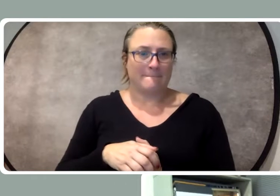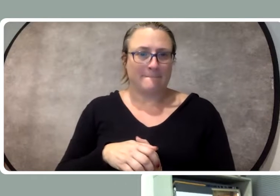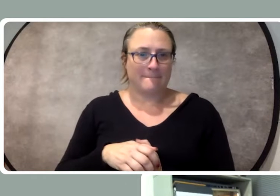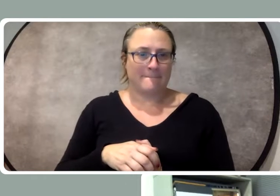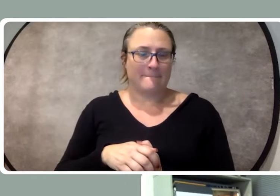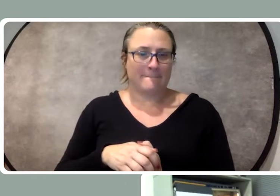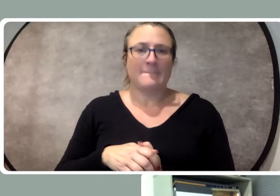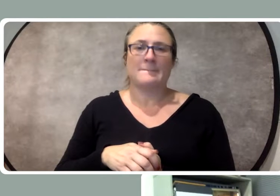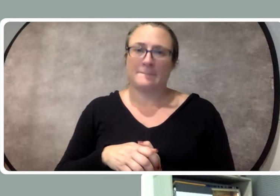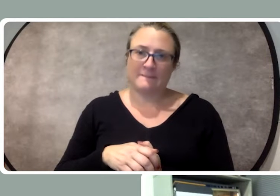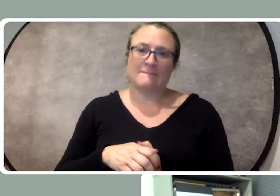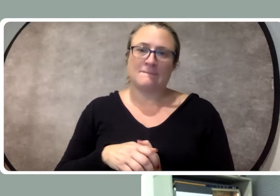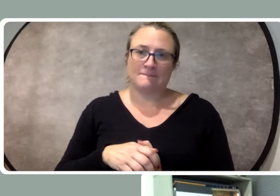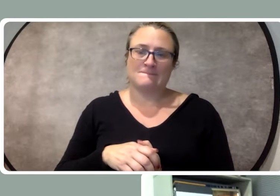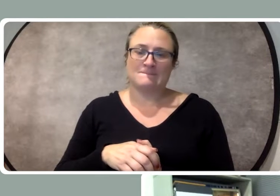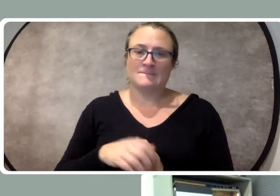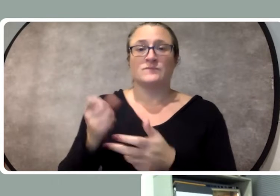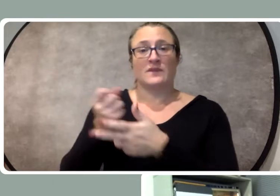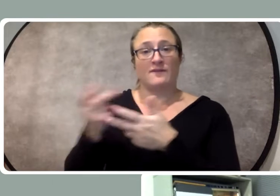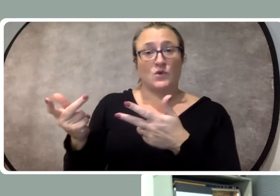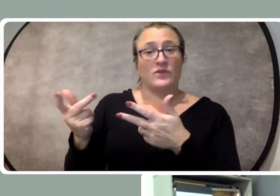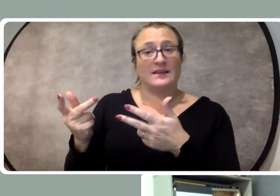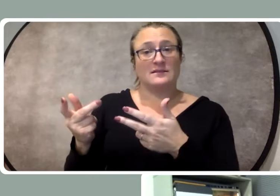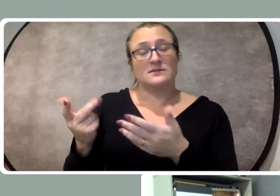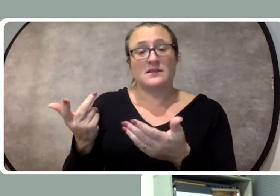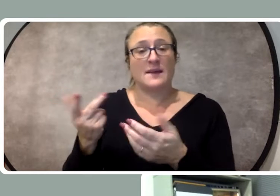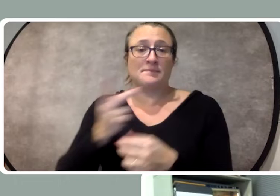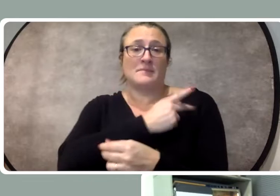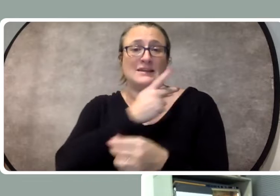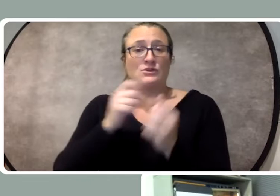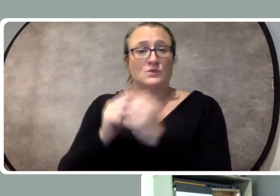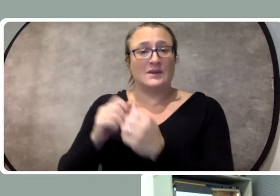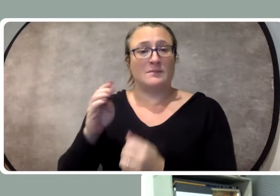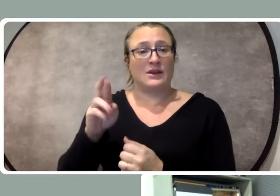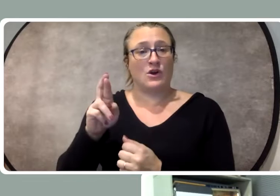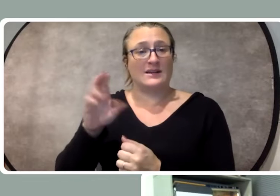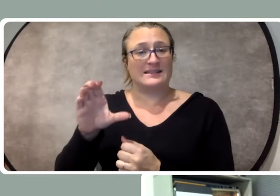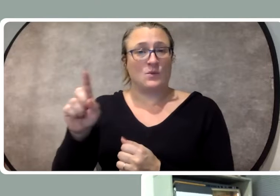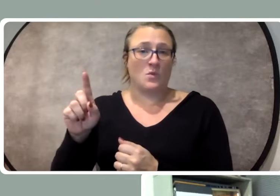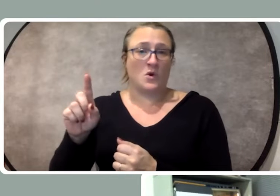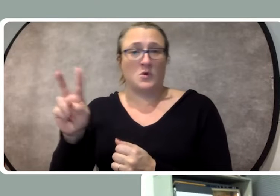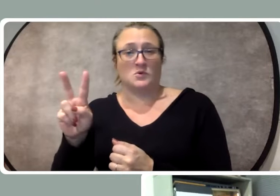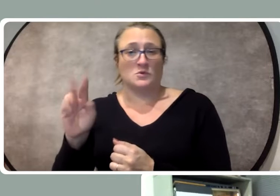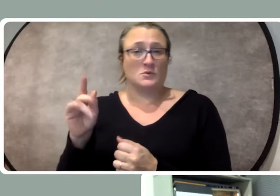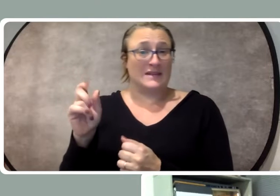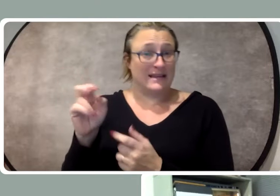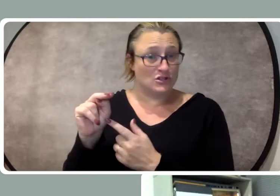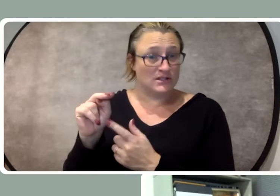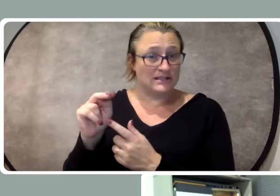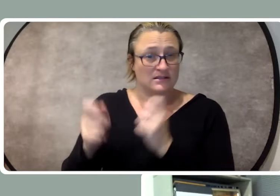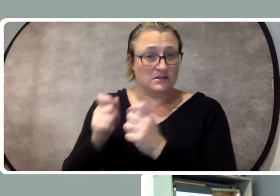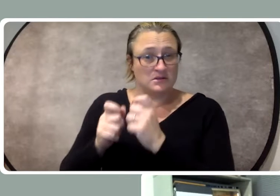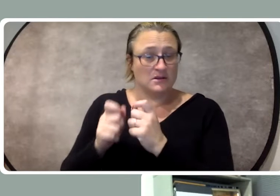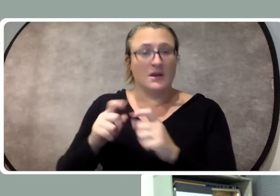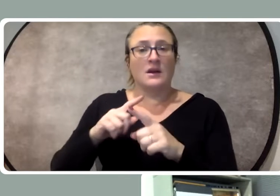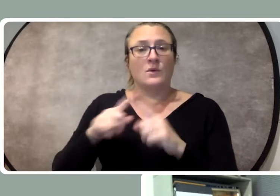So a number of things that patients with BRCA1 or 2 mutations can do to decrease the